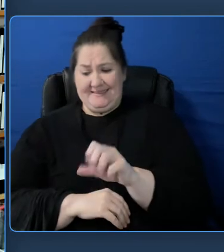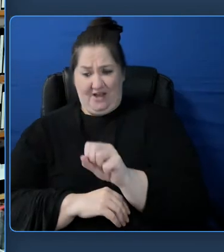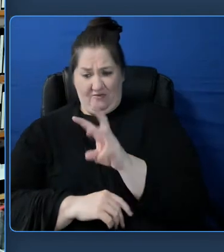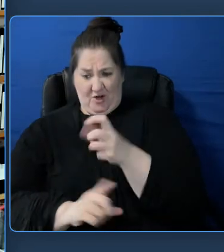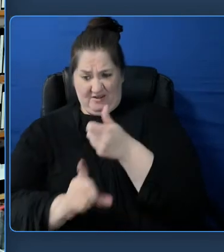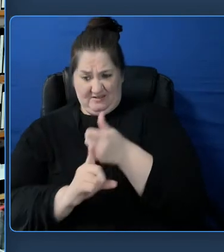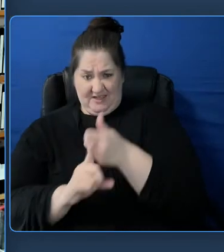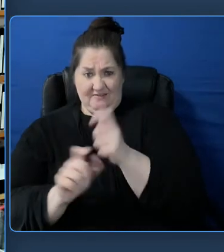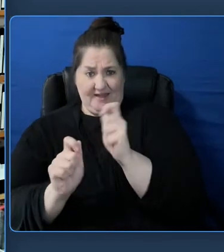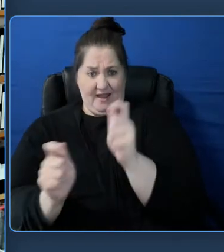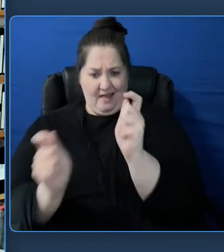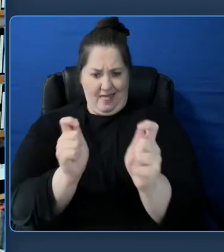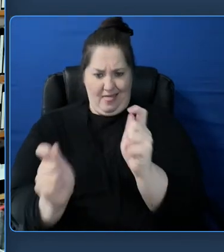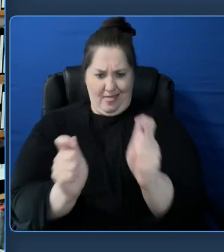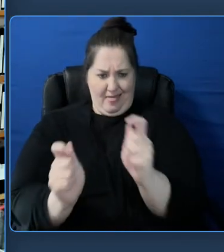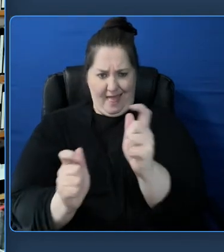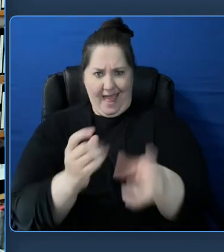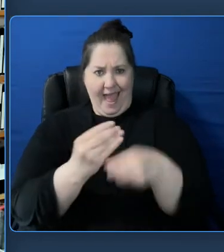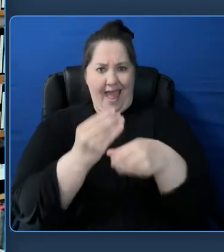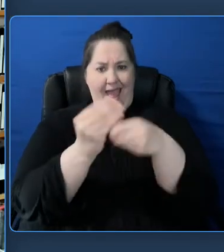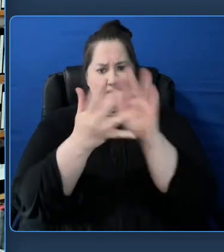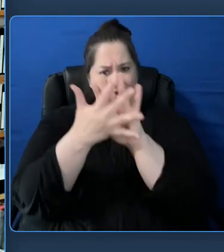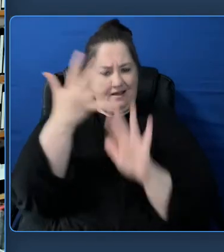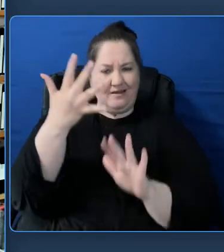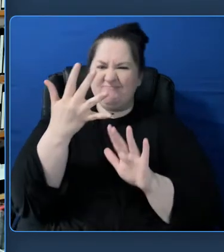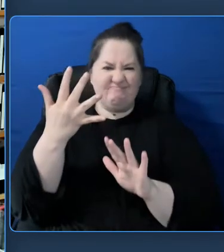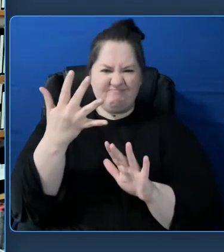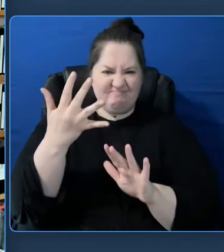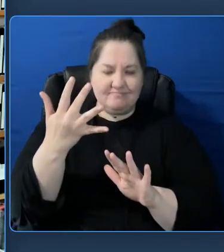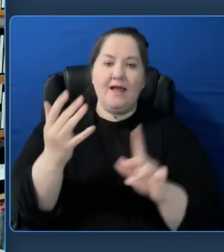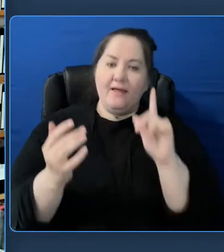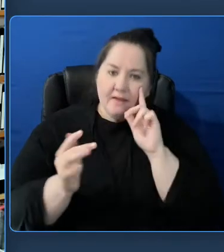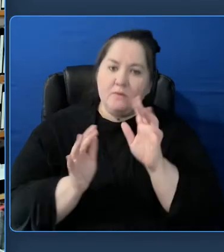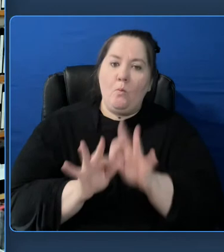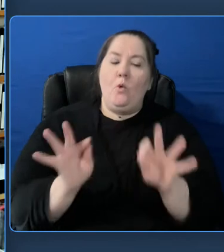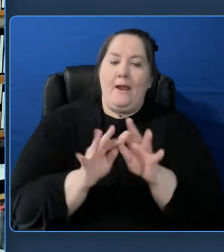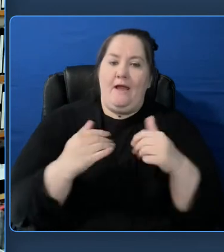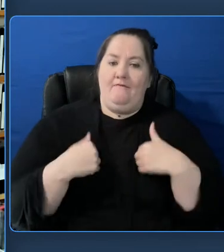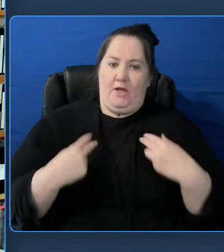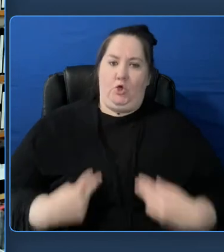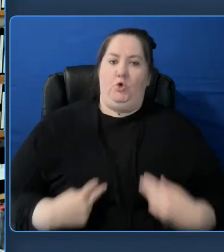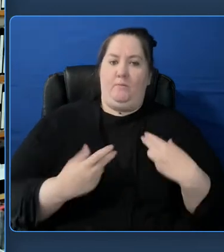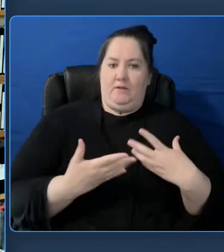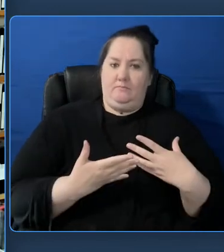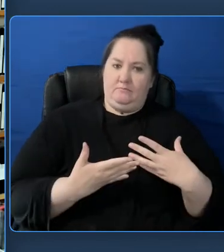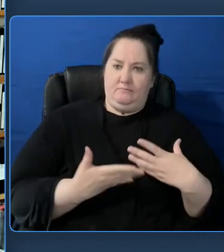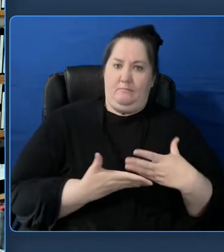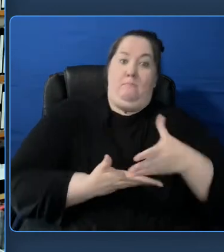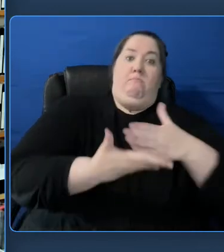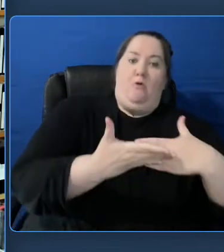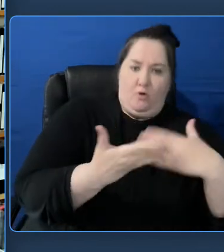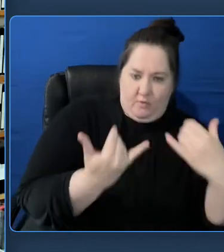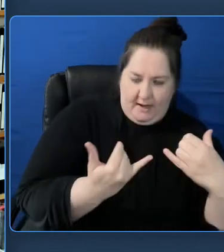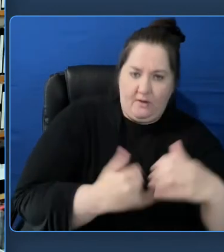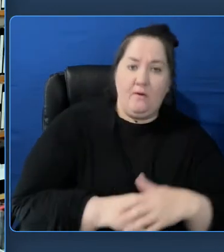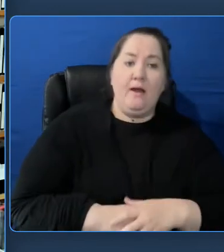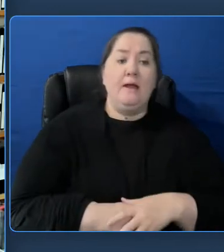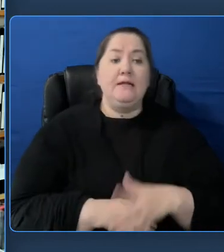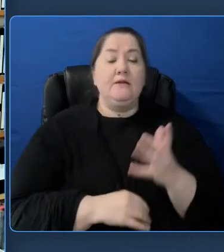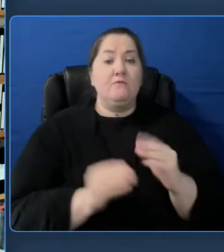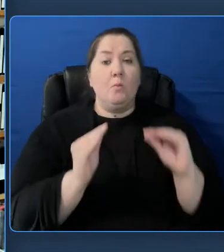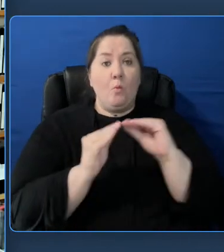yet. You know, I think it's important to have that human dimension. And then going beyond that, Harshid, is such a great